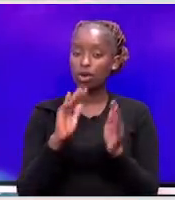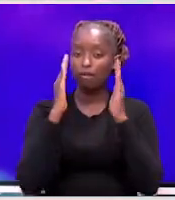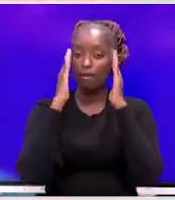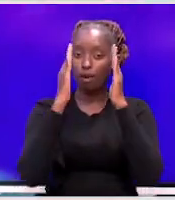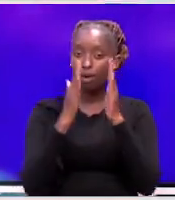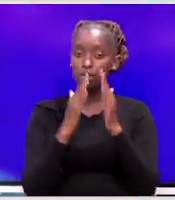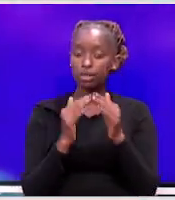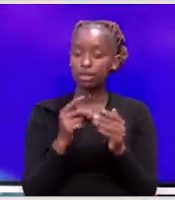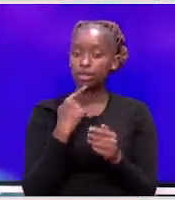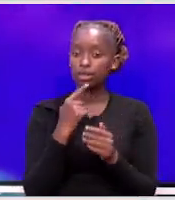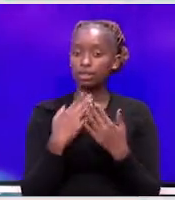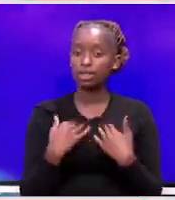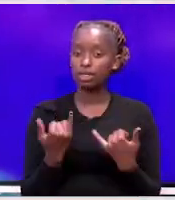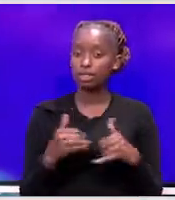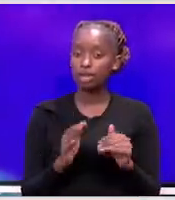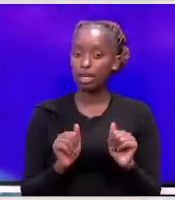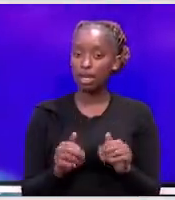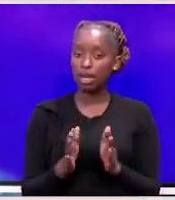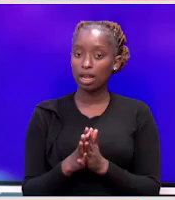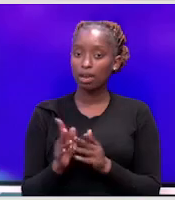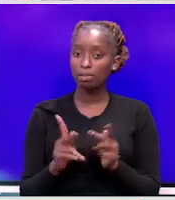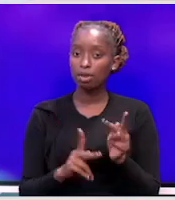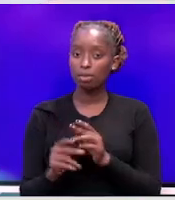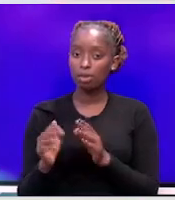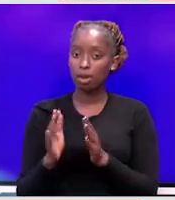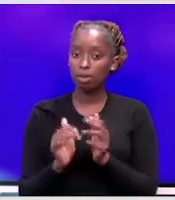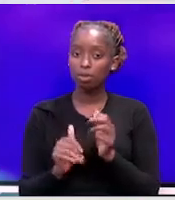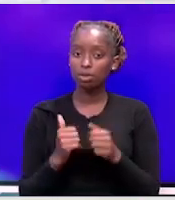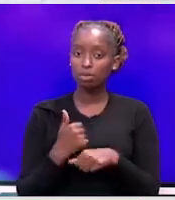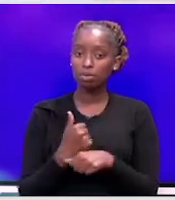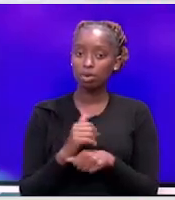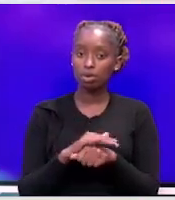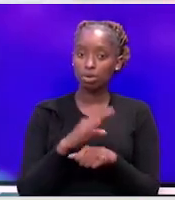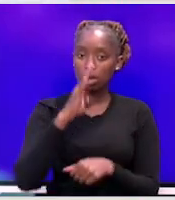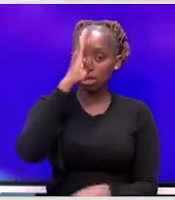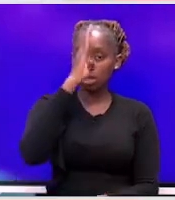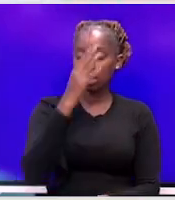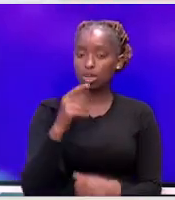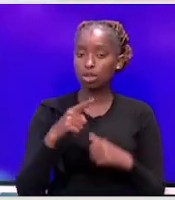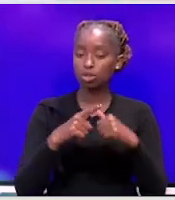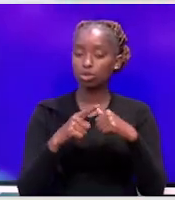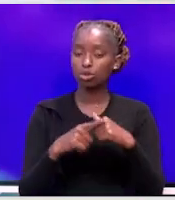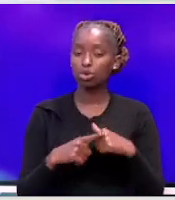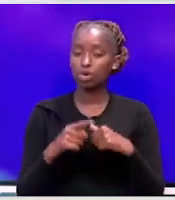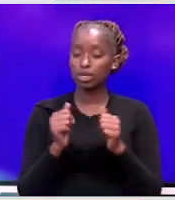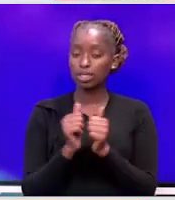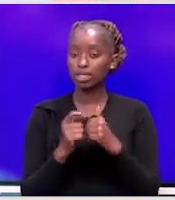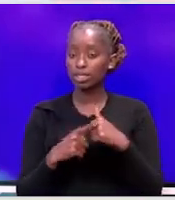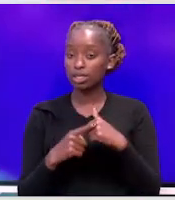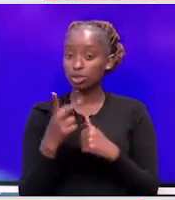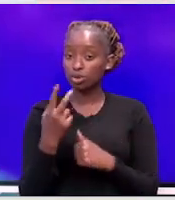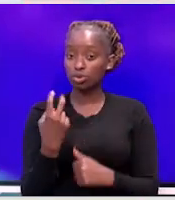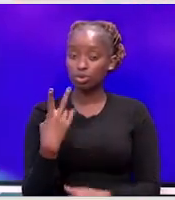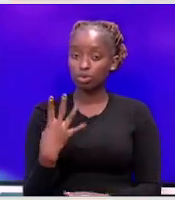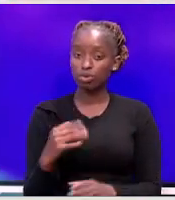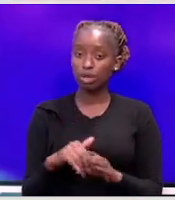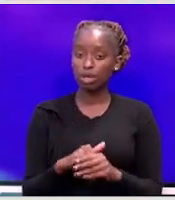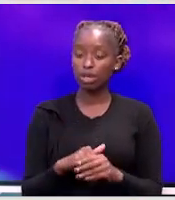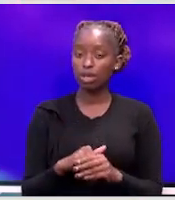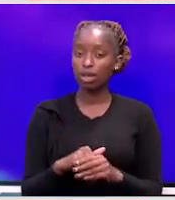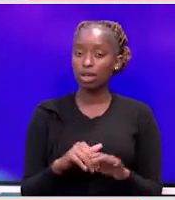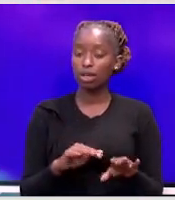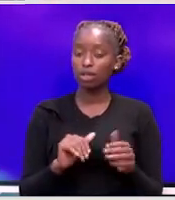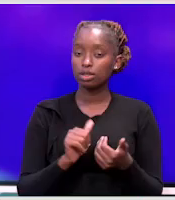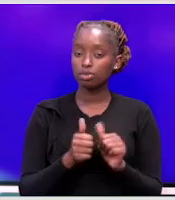for the second leg against Burundi, scheduled for Sunday, June 16, 2024, at the Ulinzi Sports Complex.